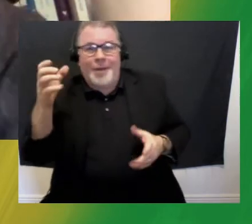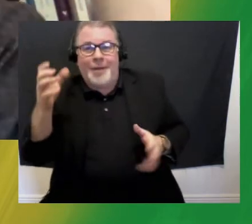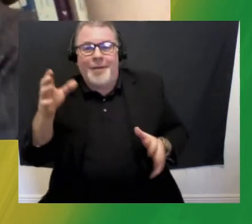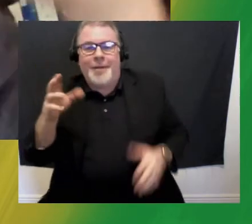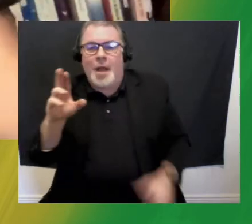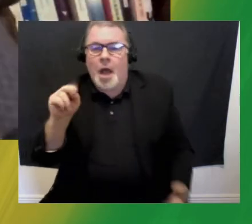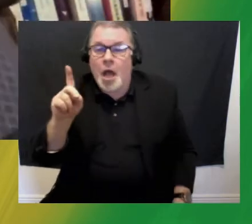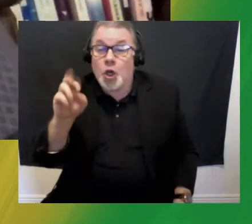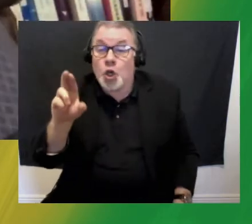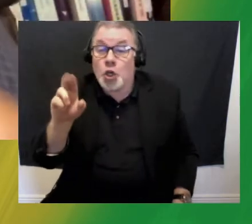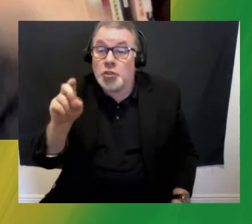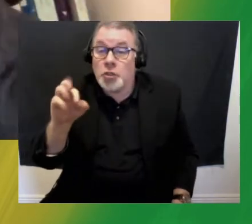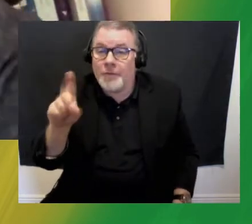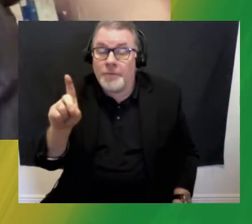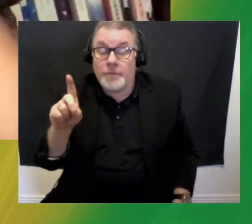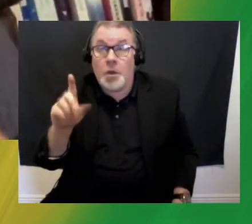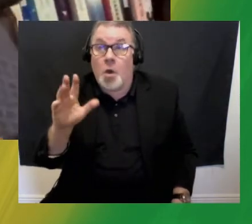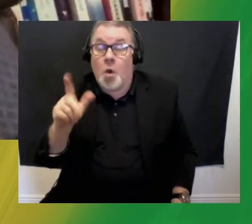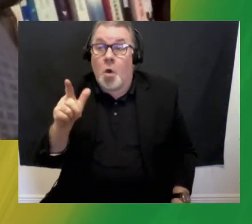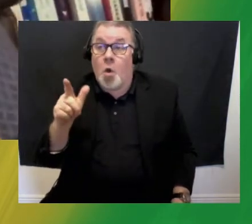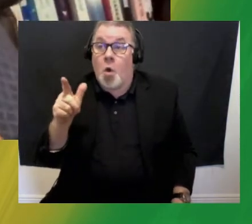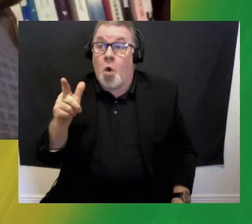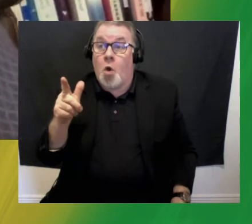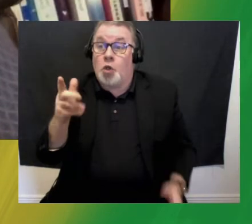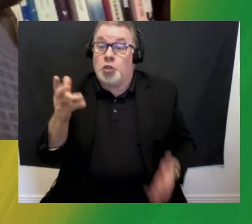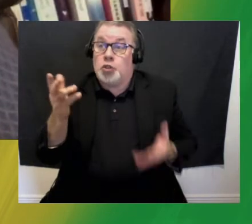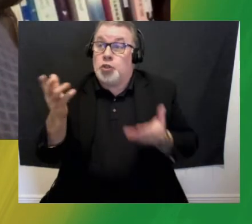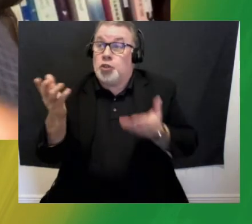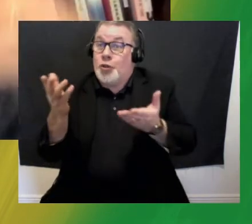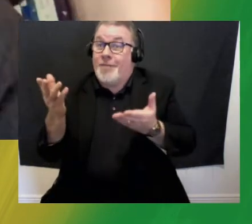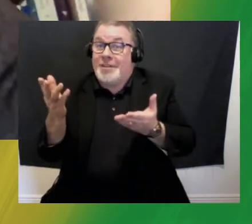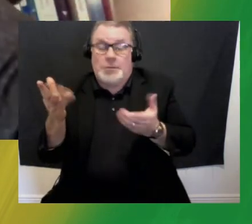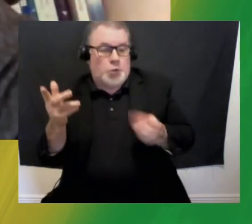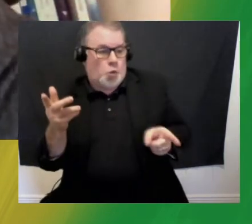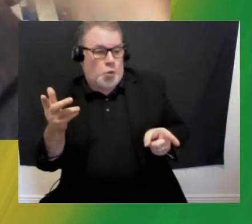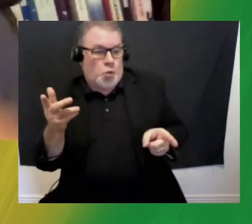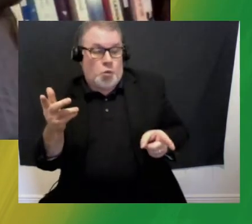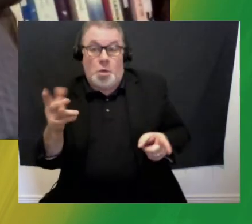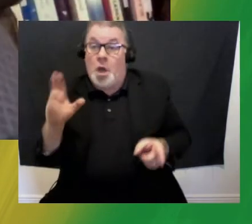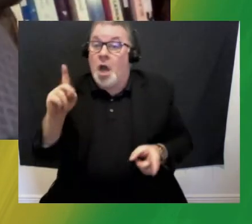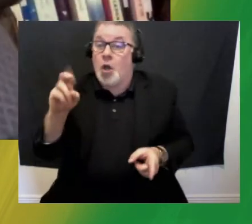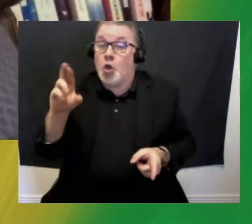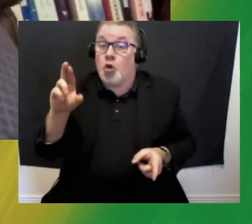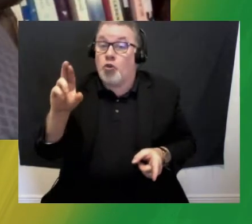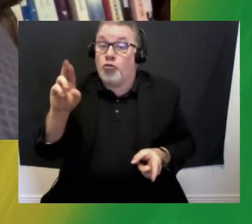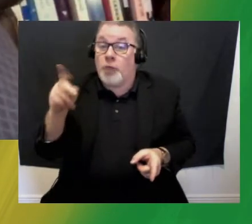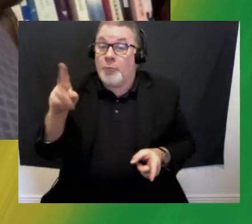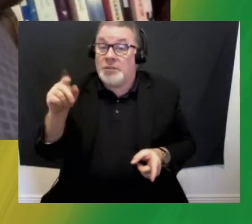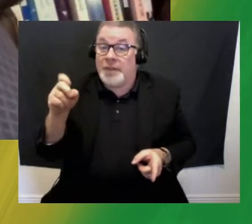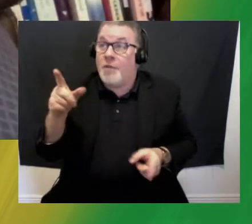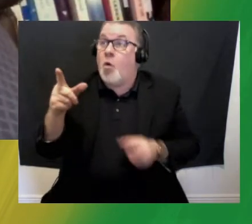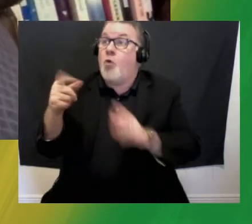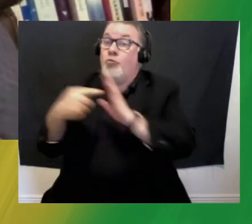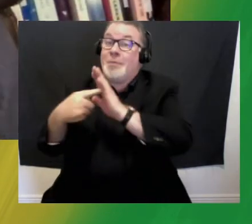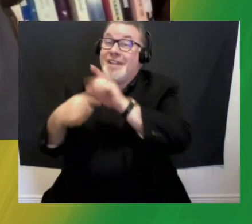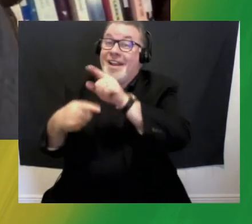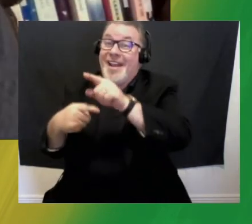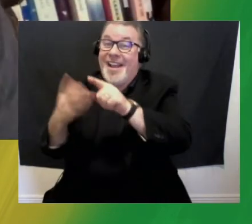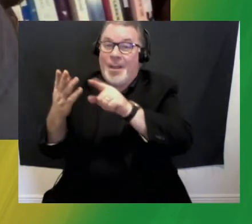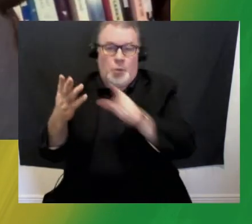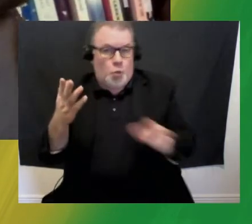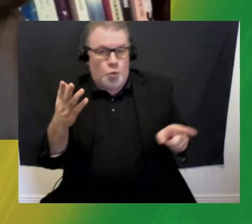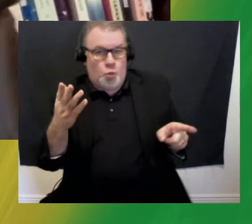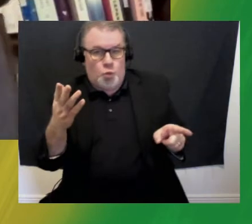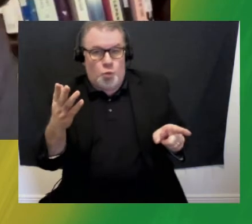same thing. There's service, you. Service, you. Underrepresented, there's representation, there's you. What's going on, right? Nobody